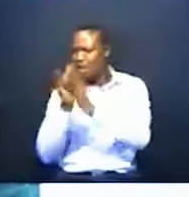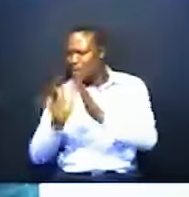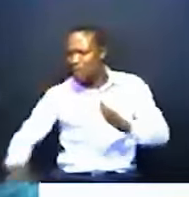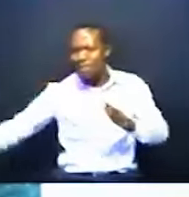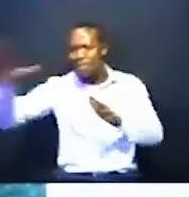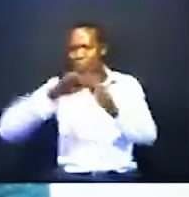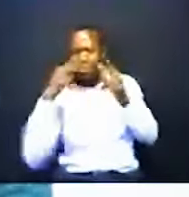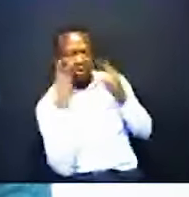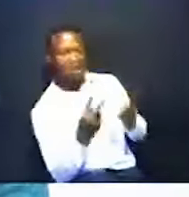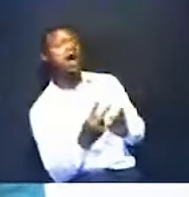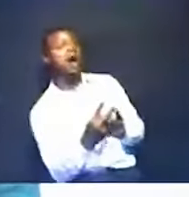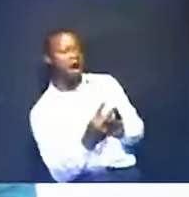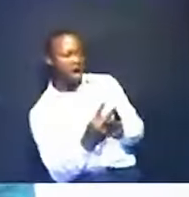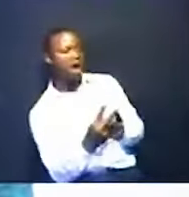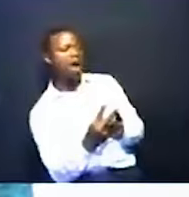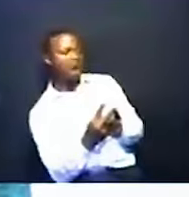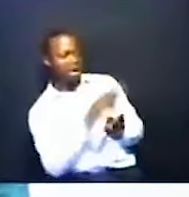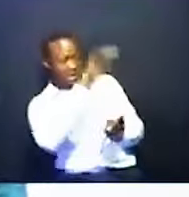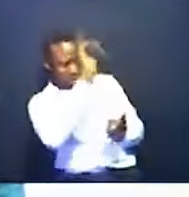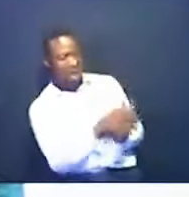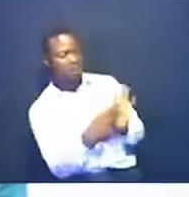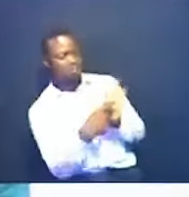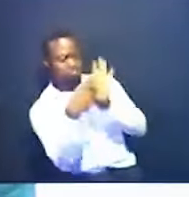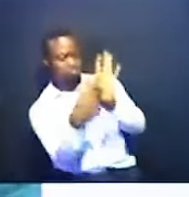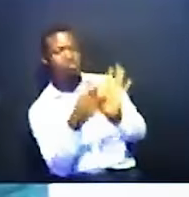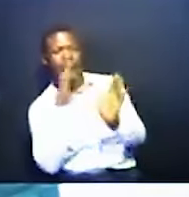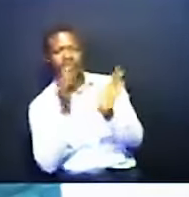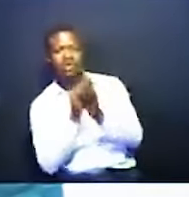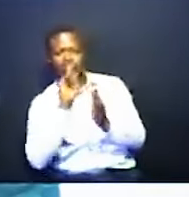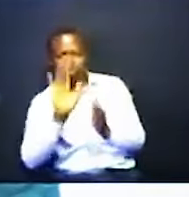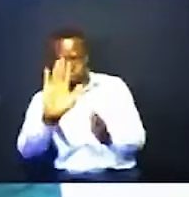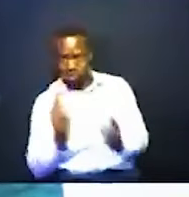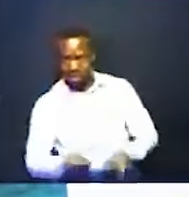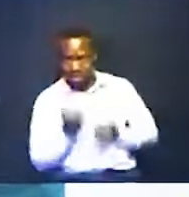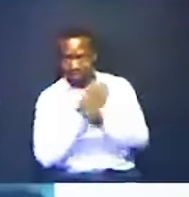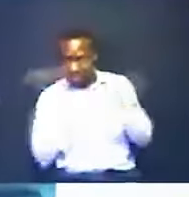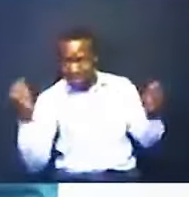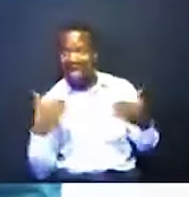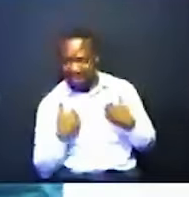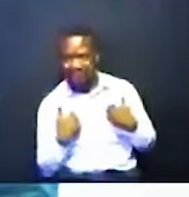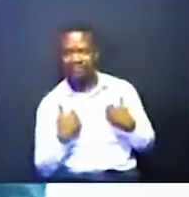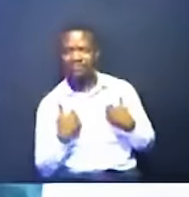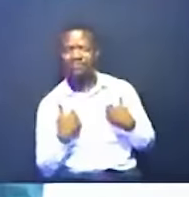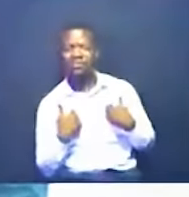will be a major proof that you have been saved by